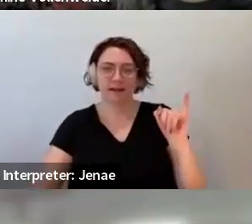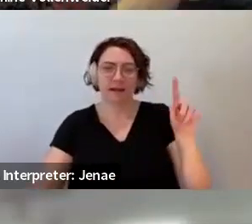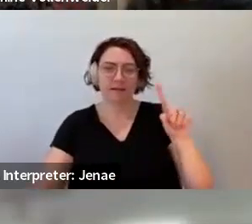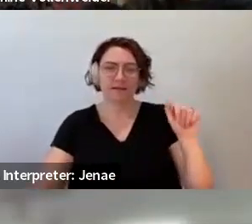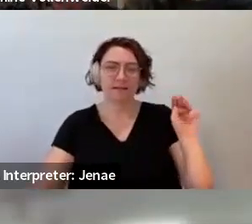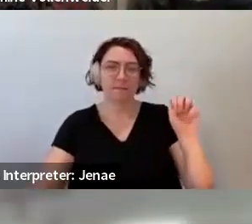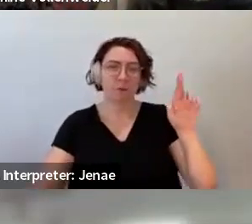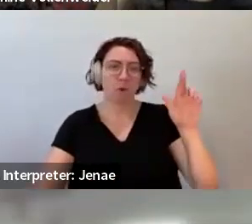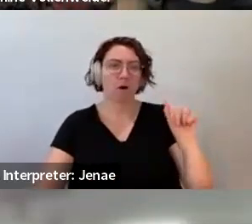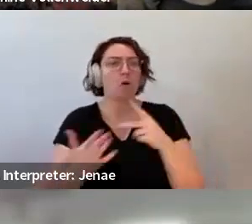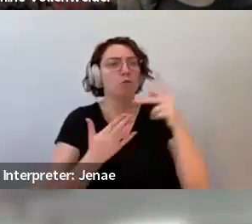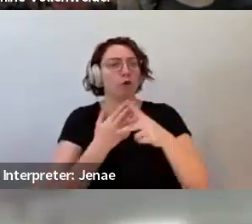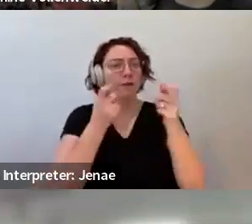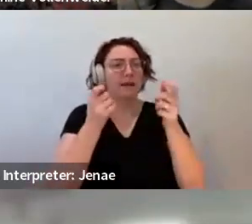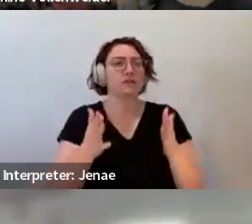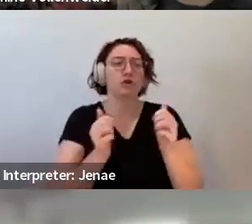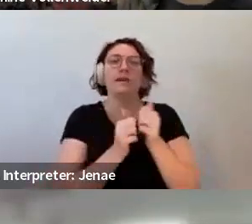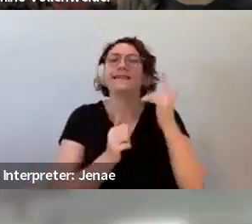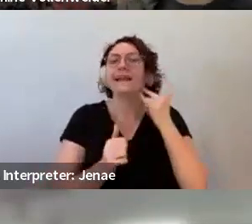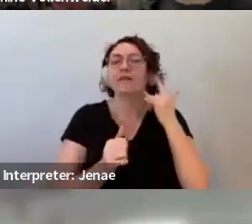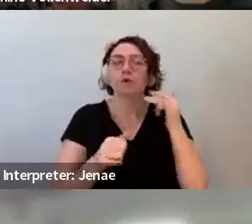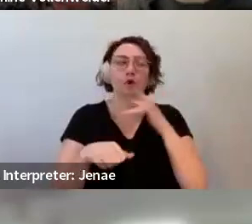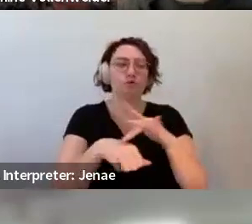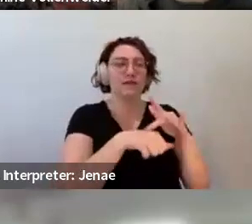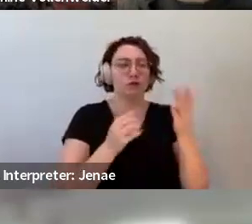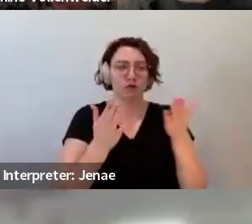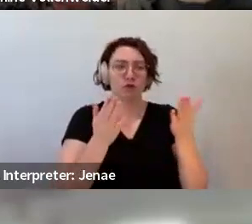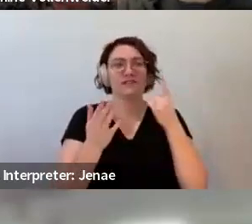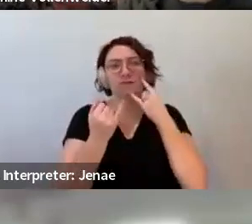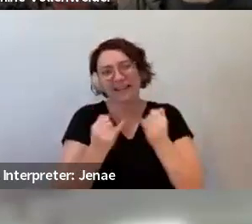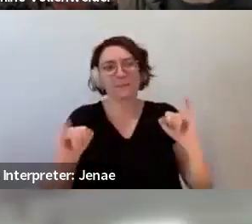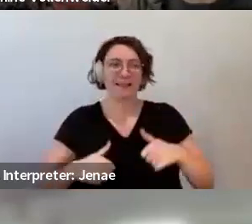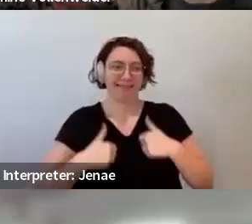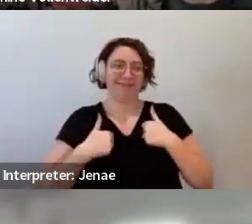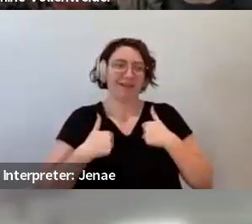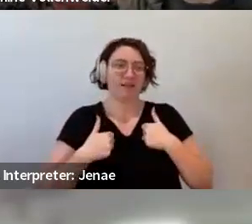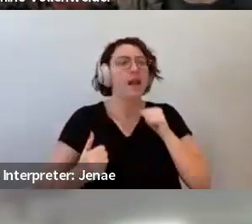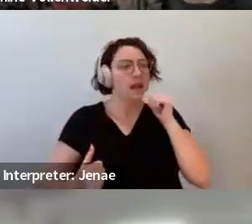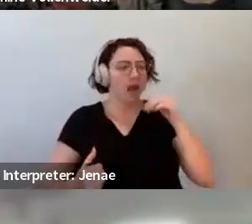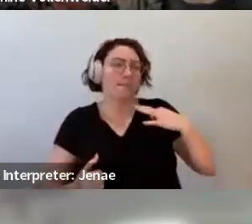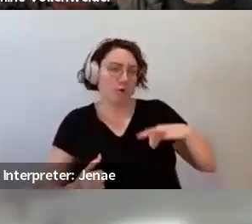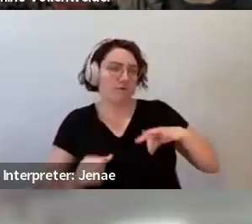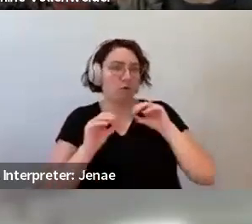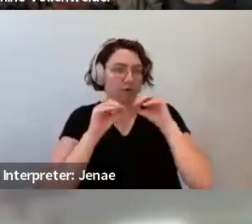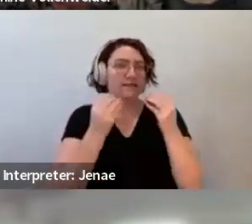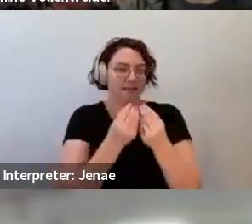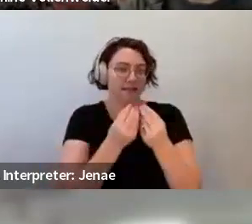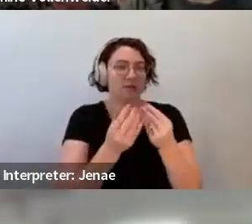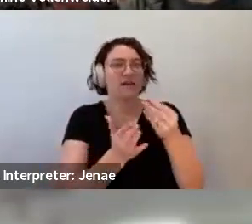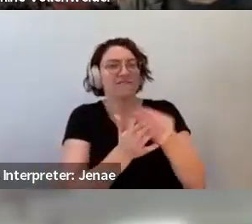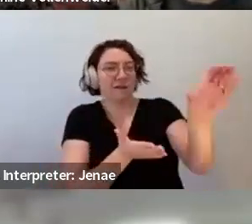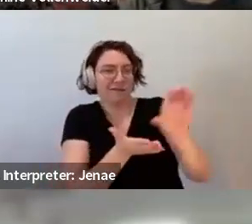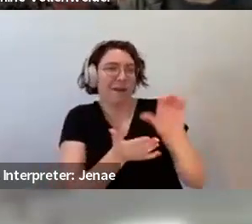manager with California Resource Services for Independent Living. We are a nonprofit organization funded by Alta